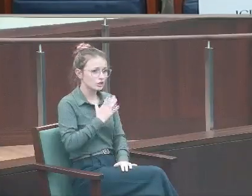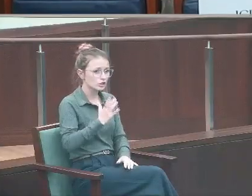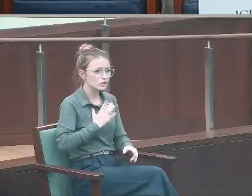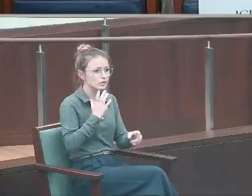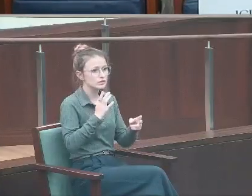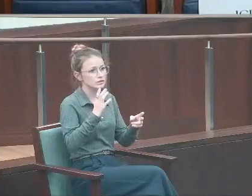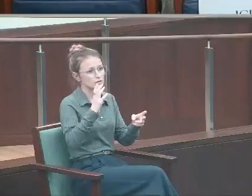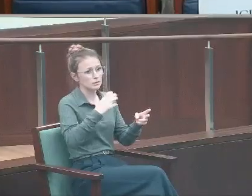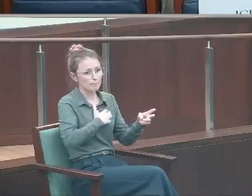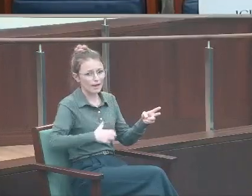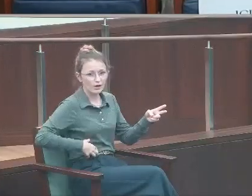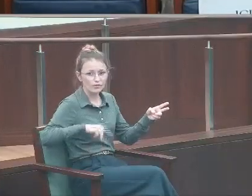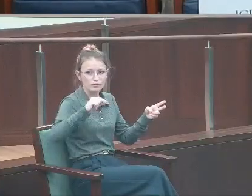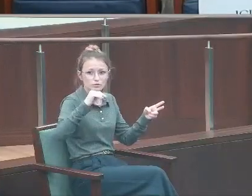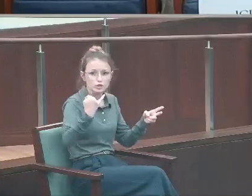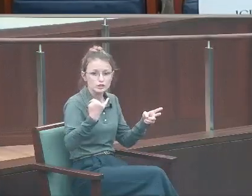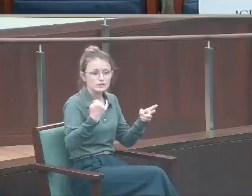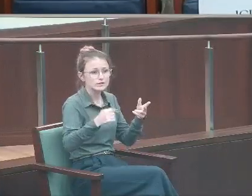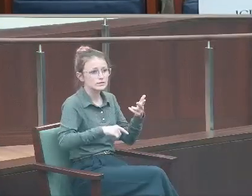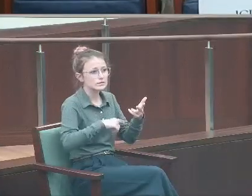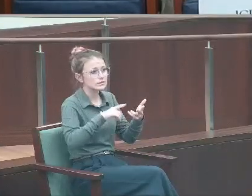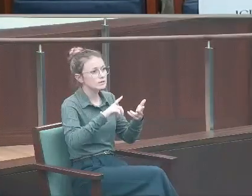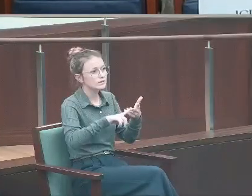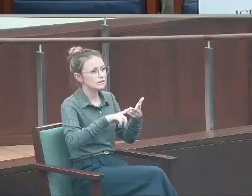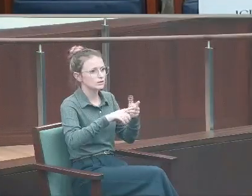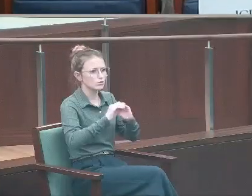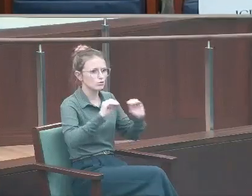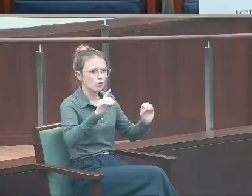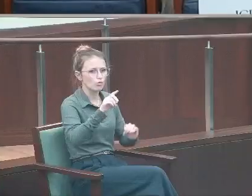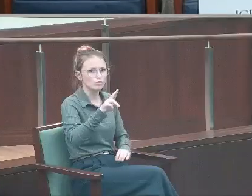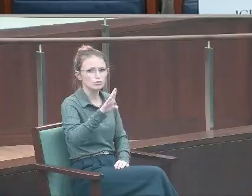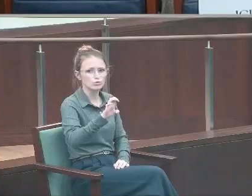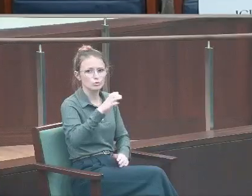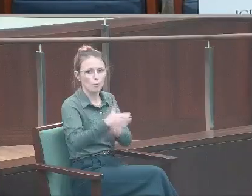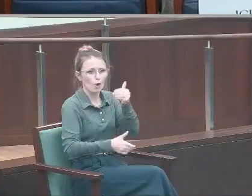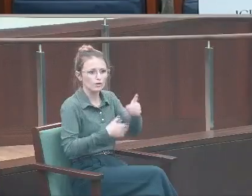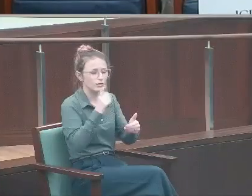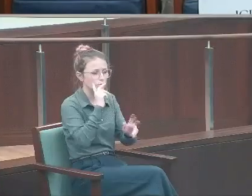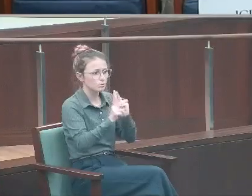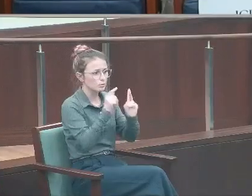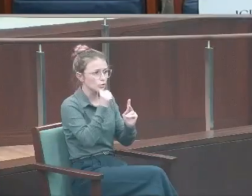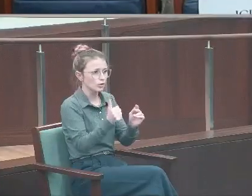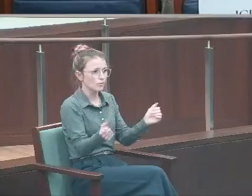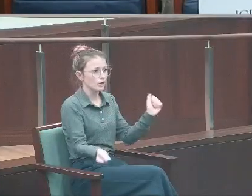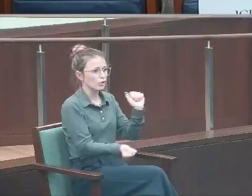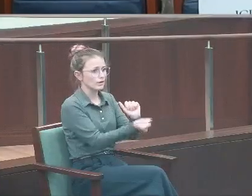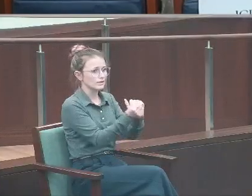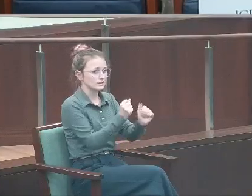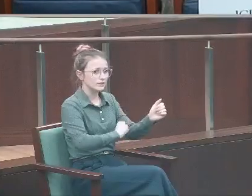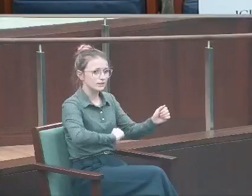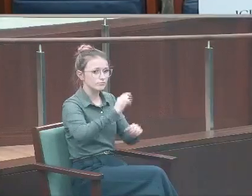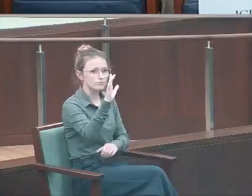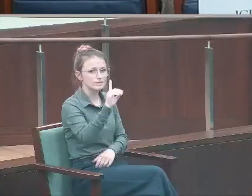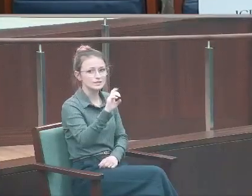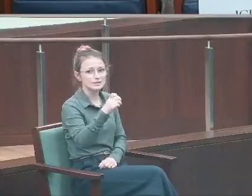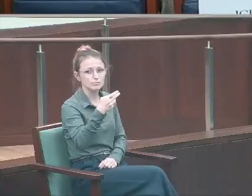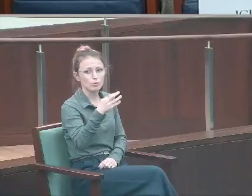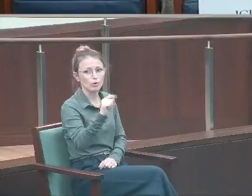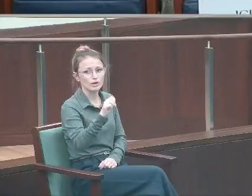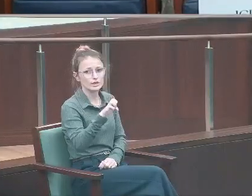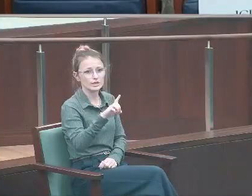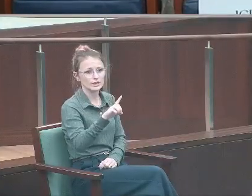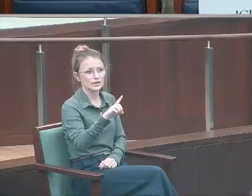Jersey, lack of due process for individuals who have been deported, arrested, detained, and